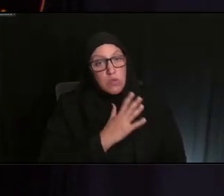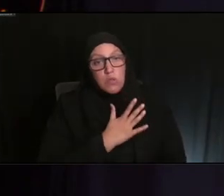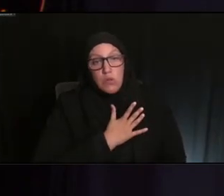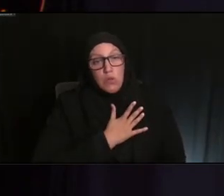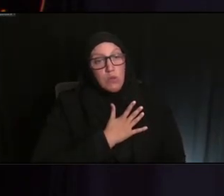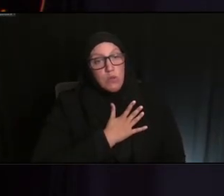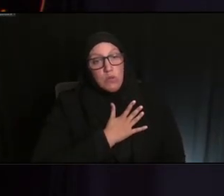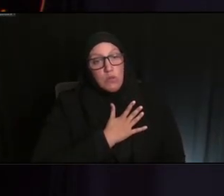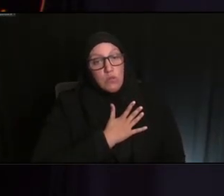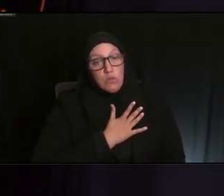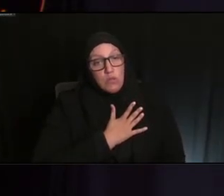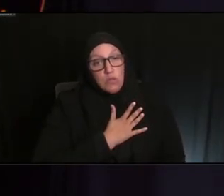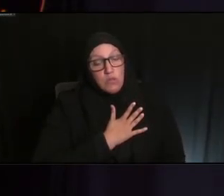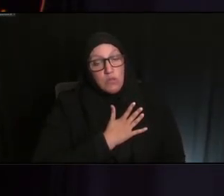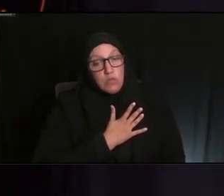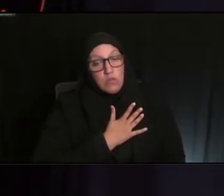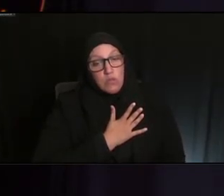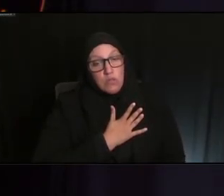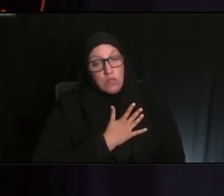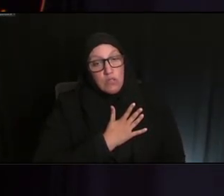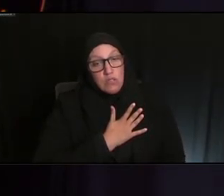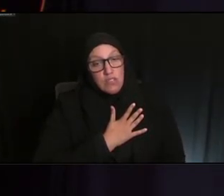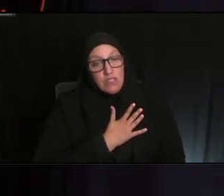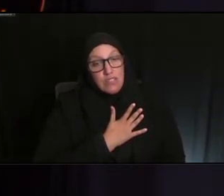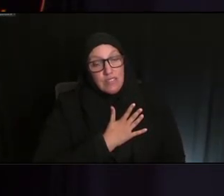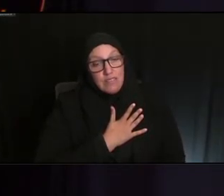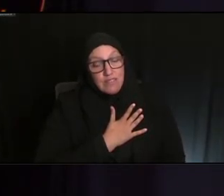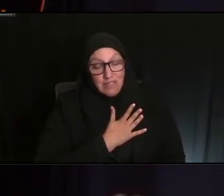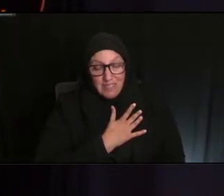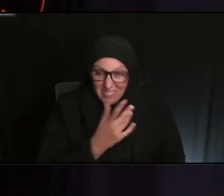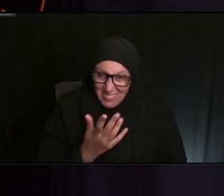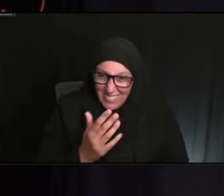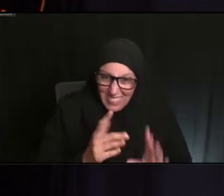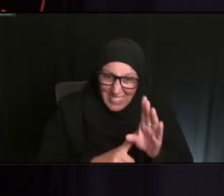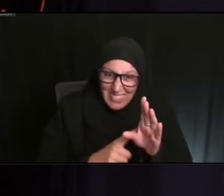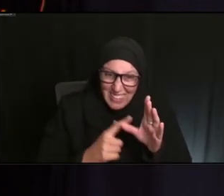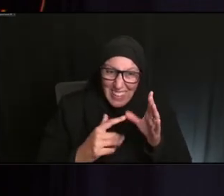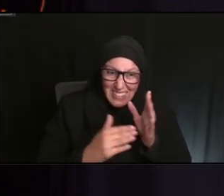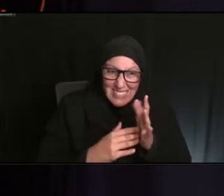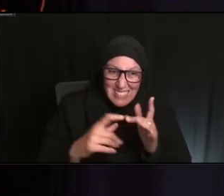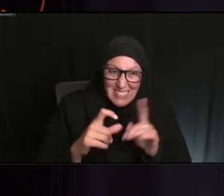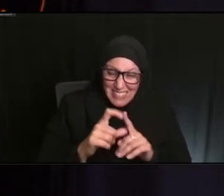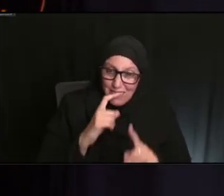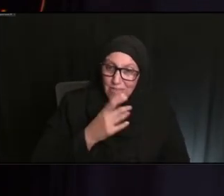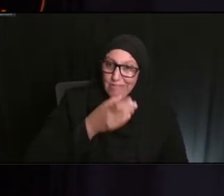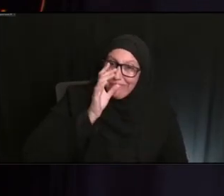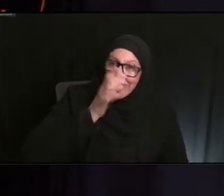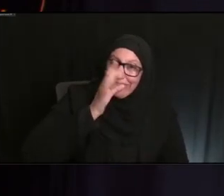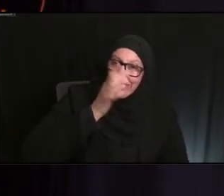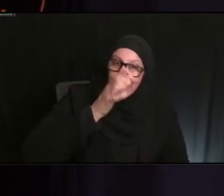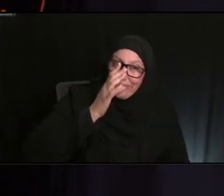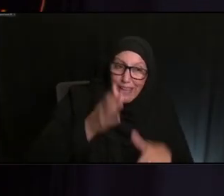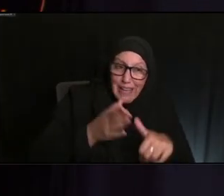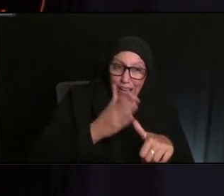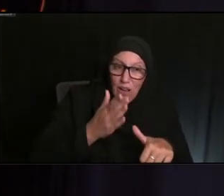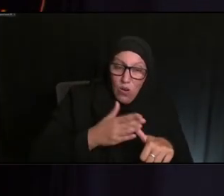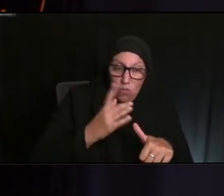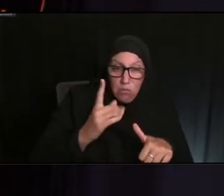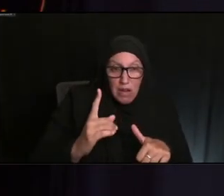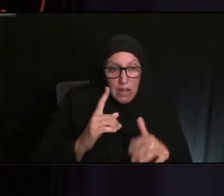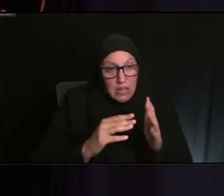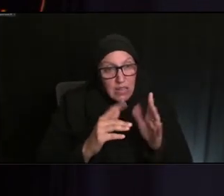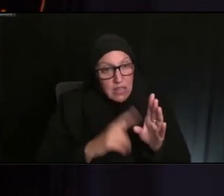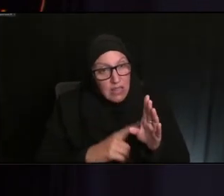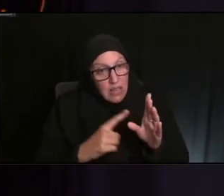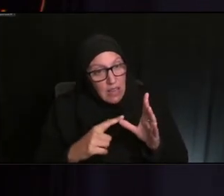is Amir al-Mu'mineen. Yazid says, listen, I'm a drunkard. What more do you want? I'm showing you, it's public. But they'll venerate him. Or you got these people,